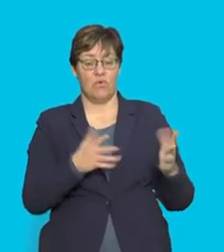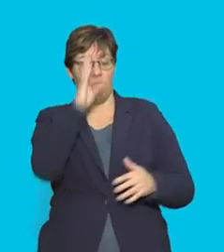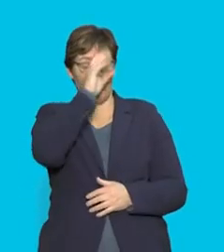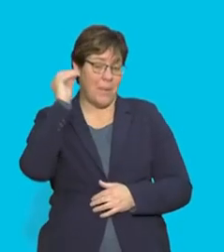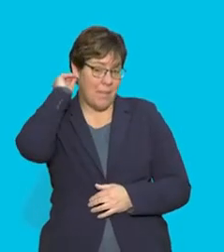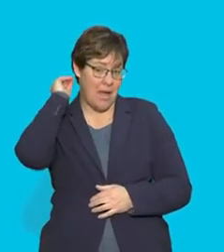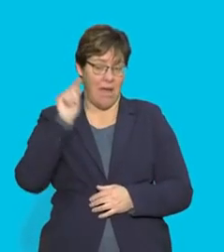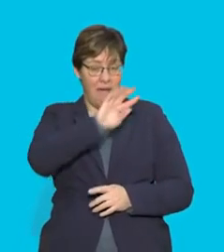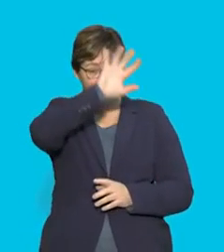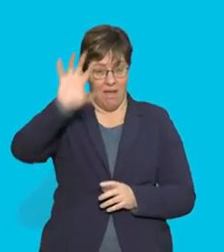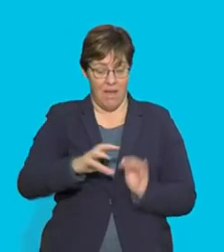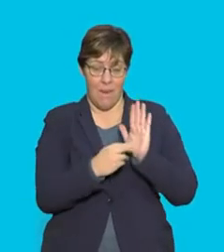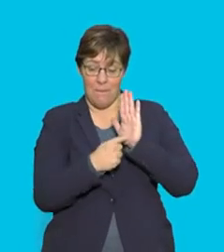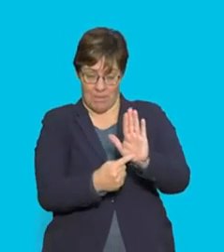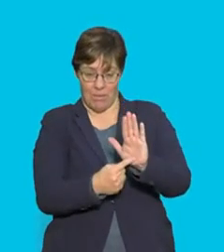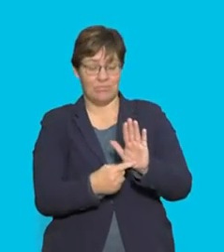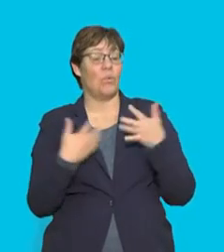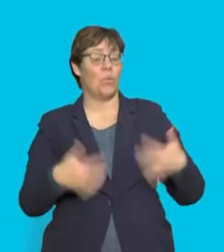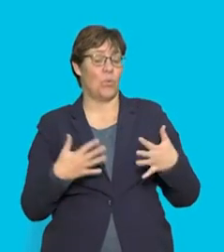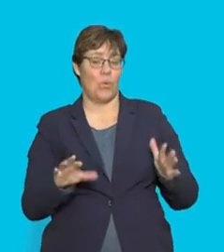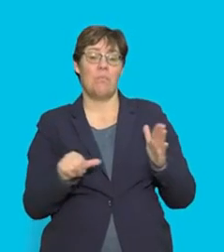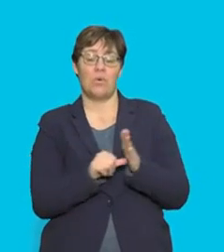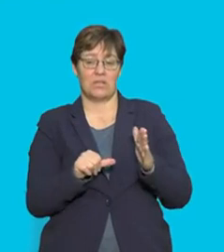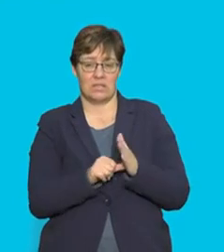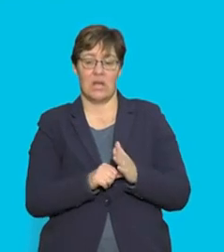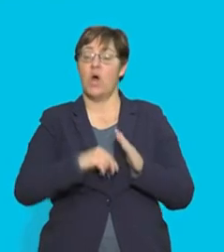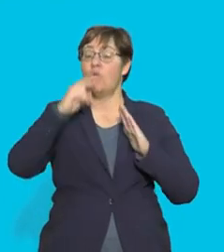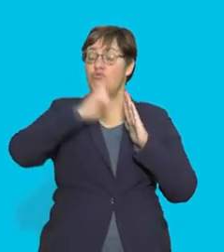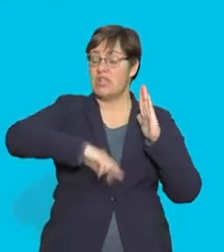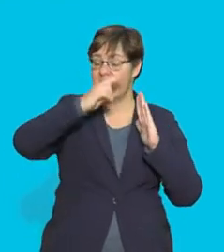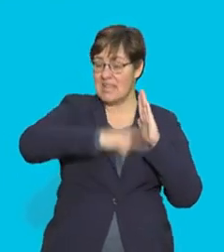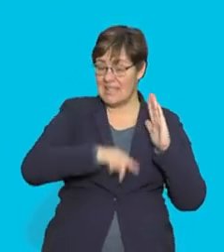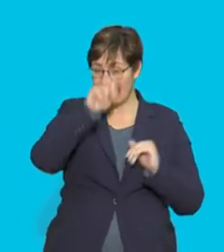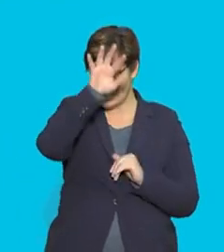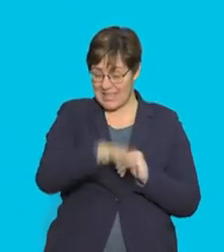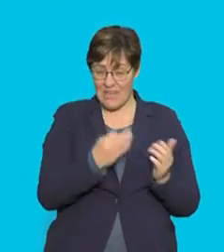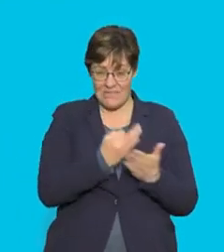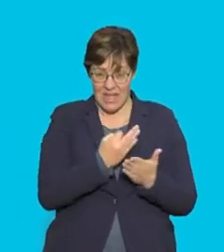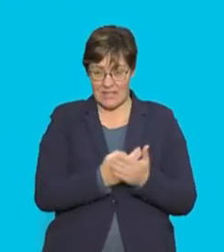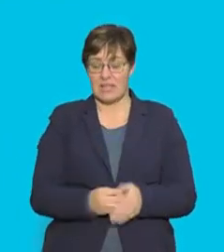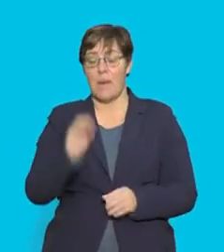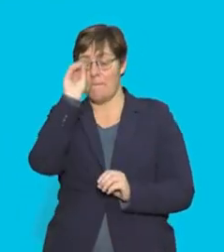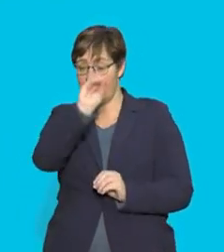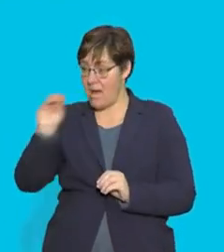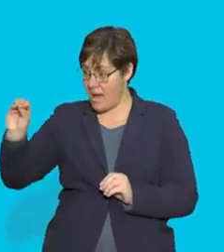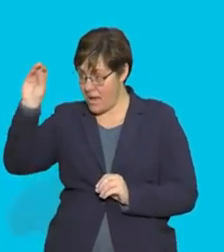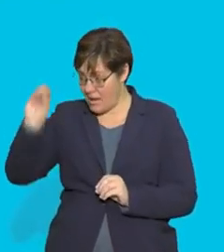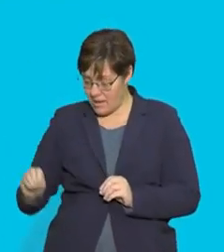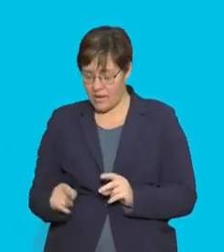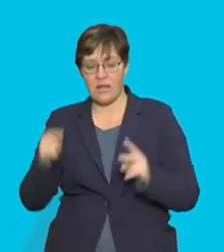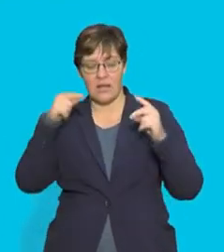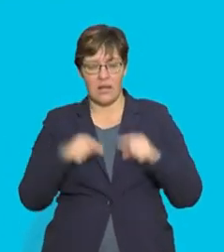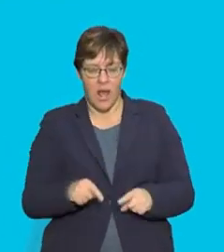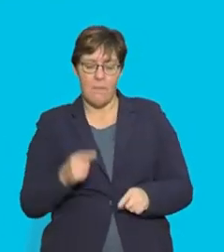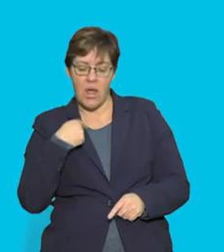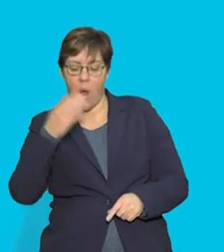So remember guys, this map of mine is very important. Read through the facts, mark on the sketch, go